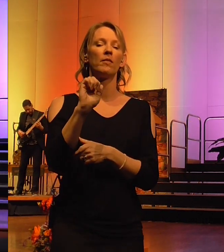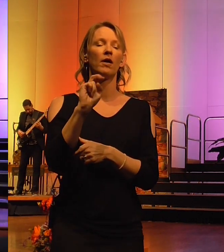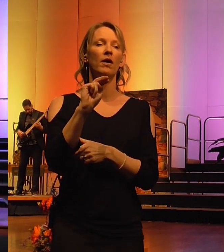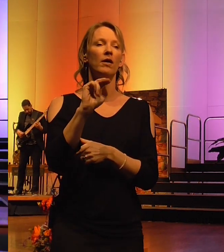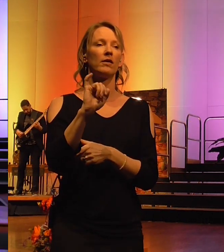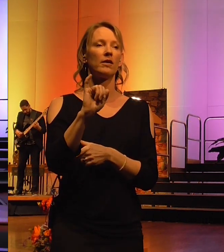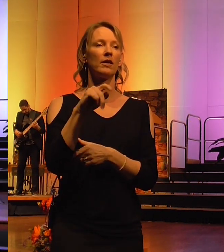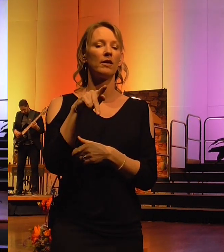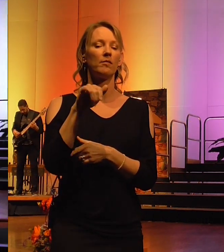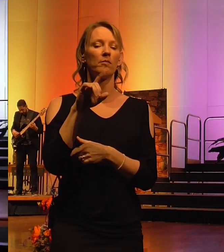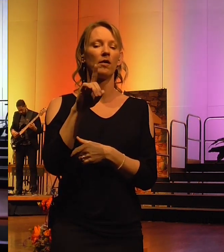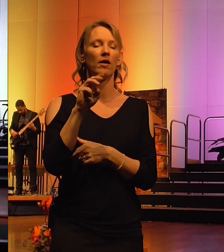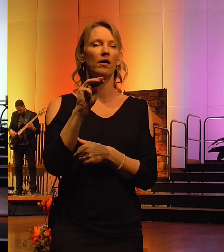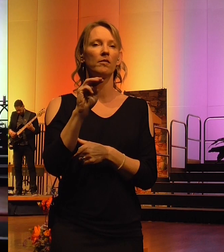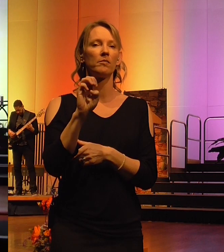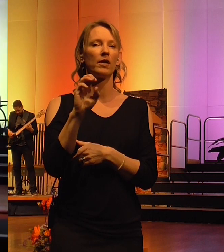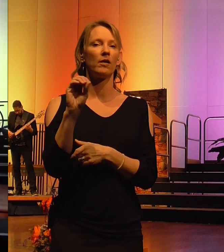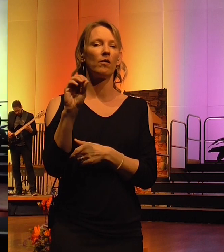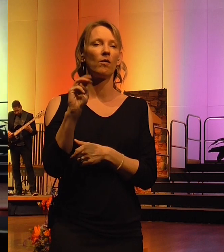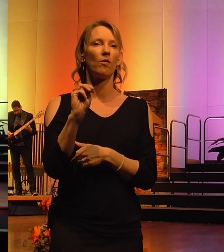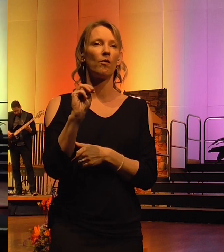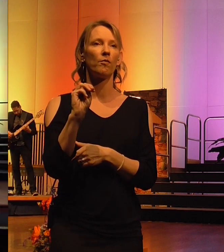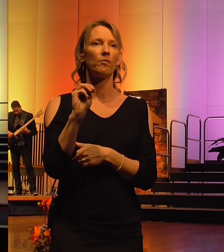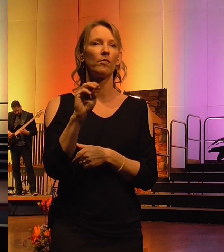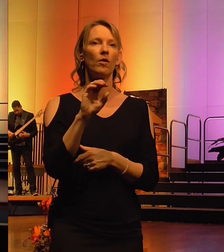Mani Padme